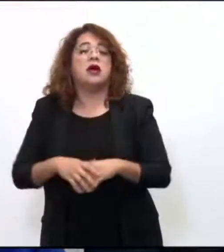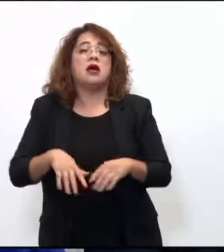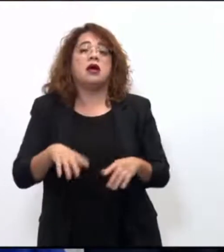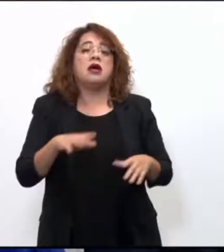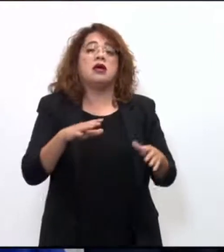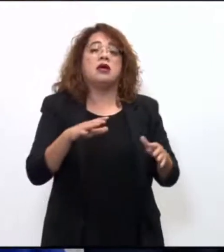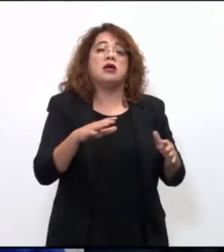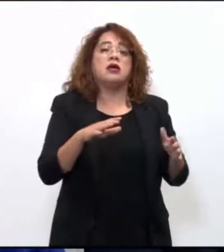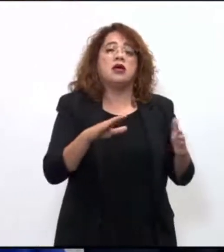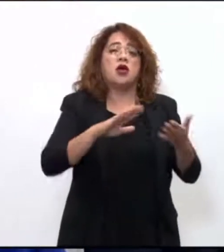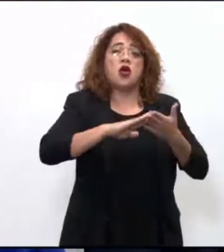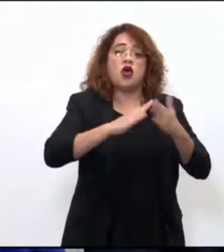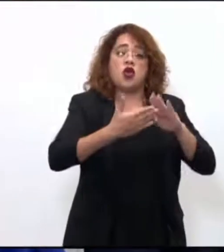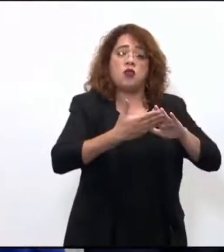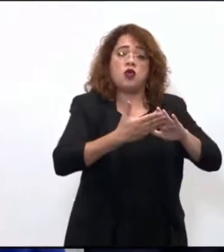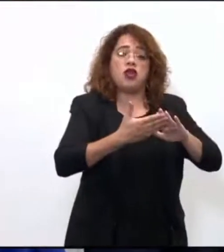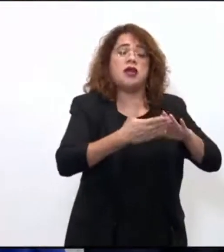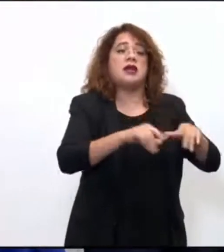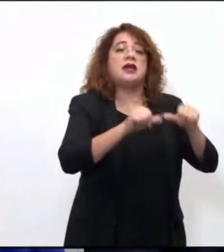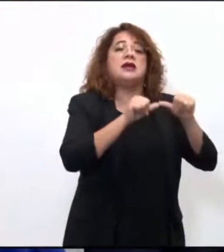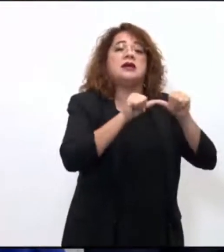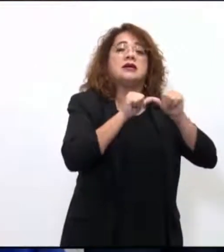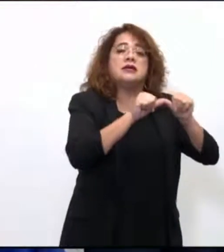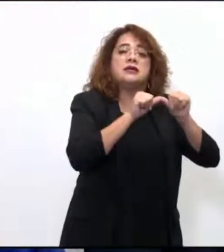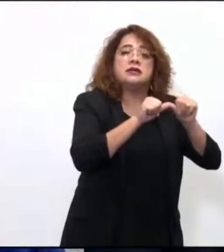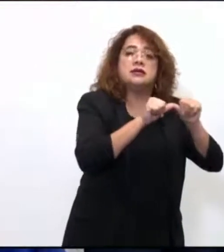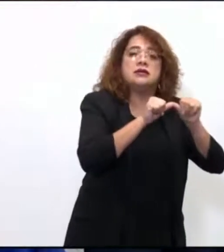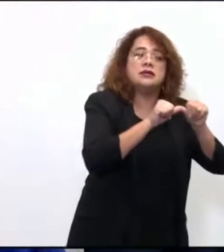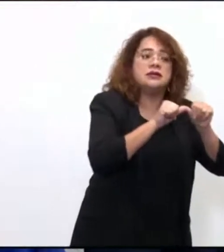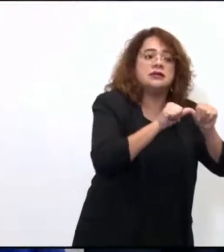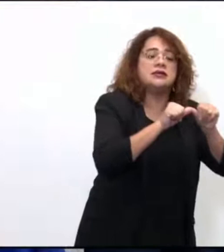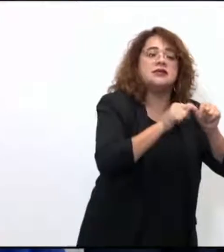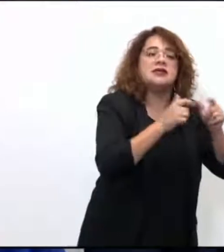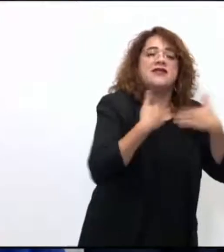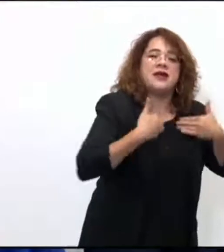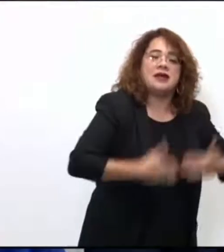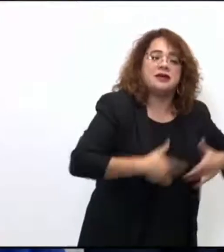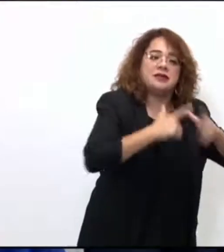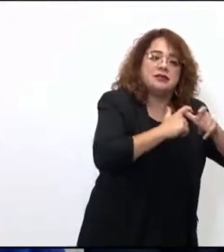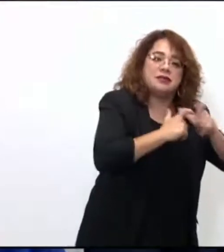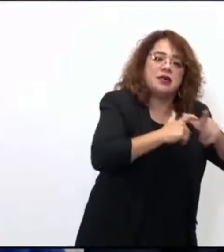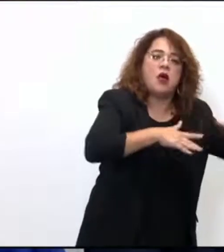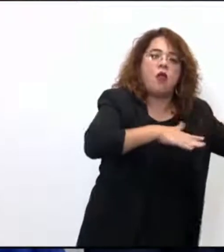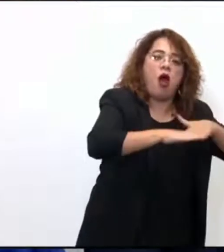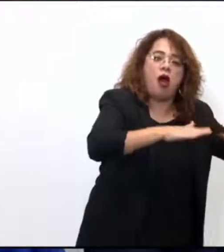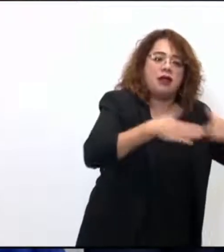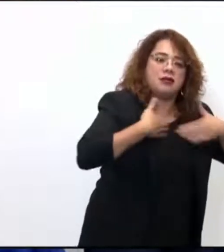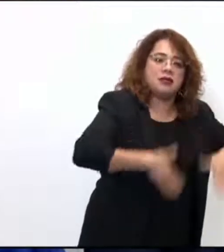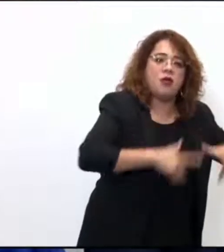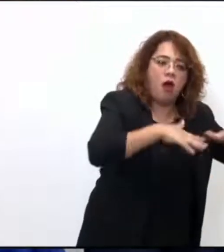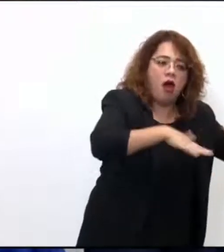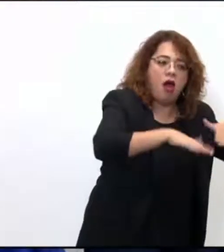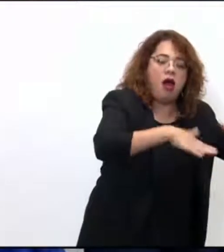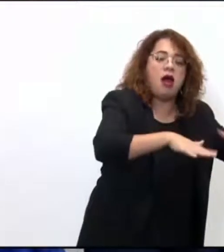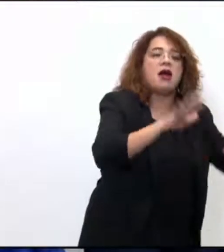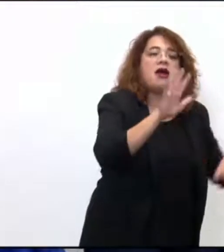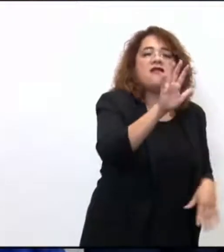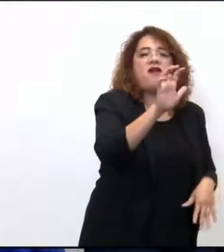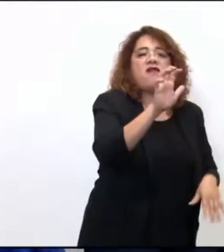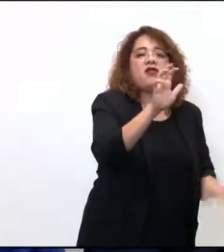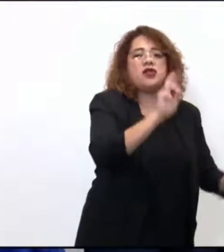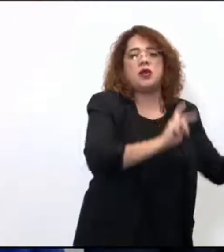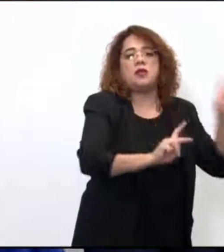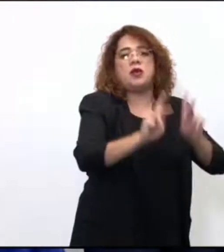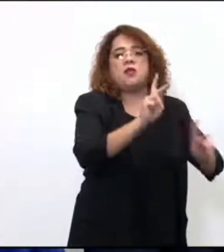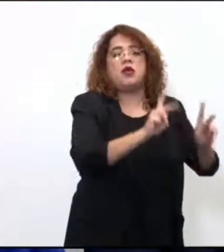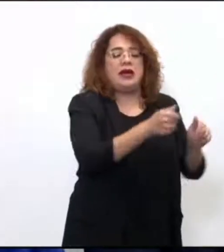Organized community endurance and running or walking events may occur with capacity limited to 500 participants